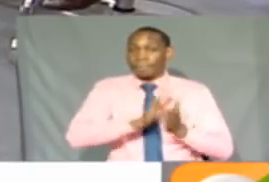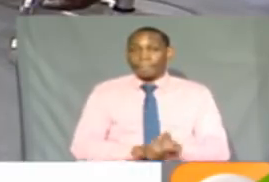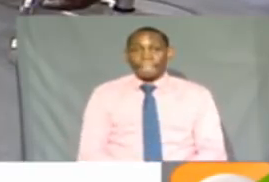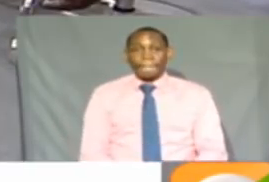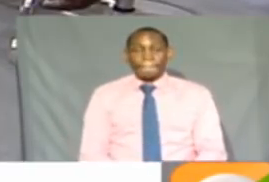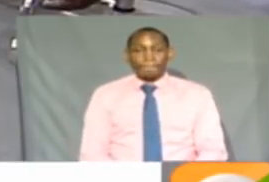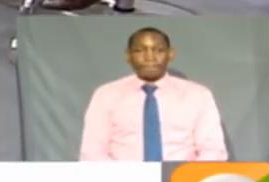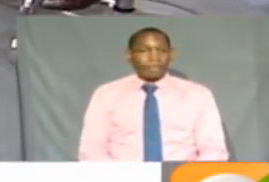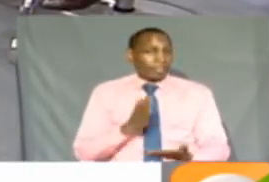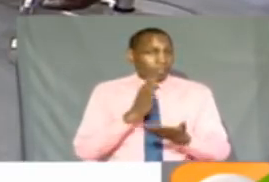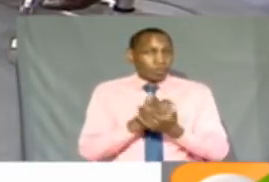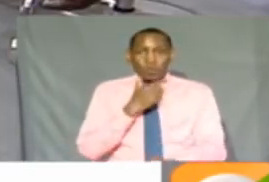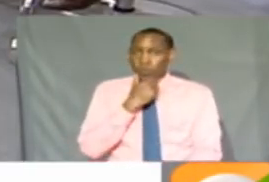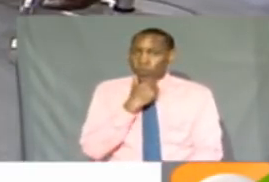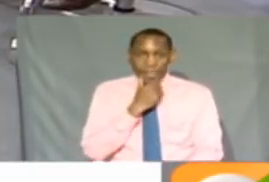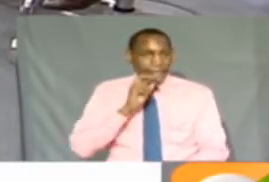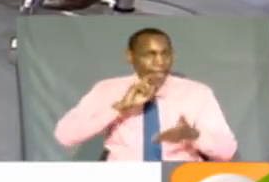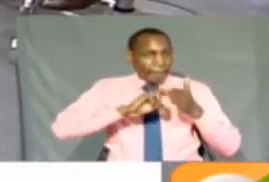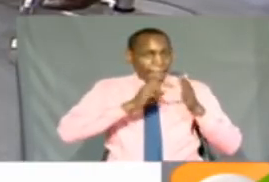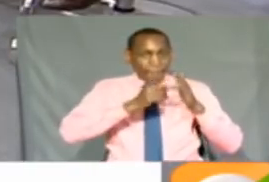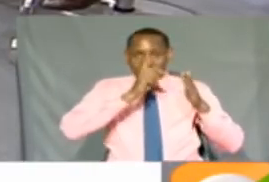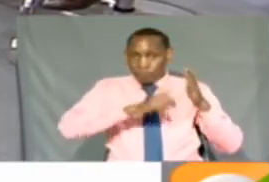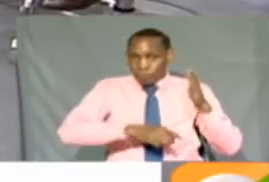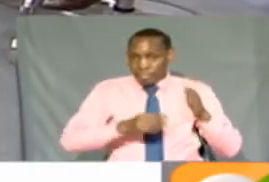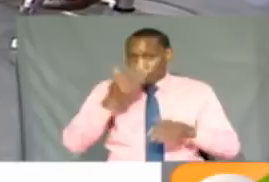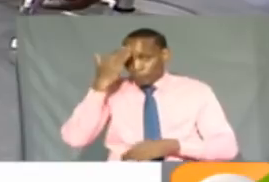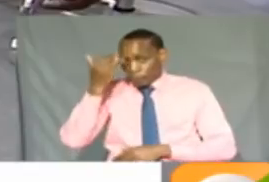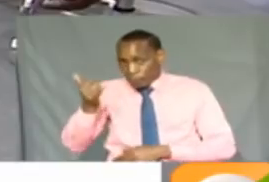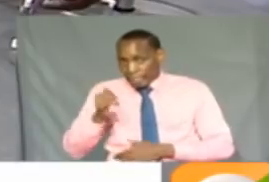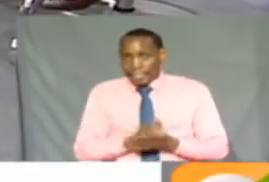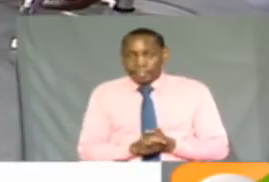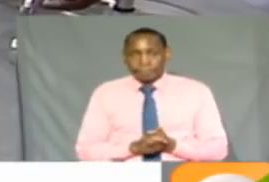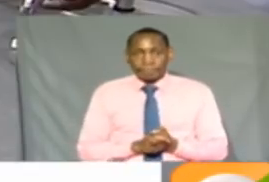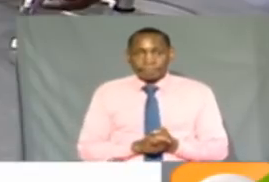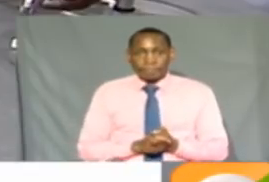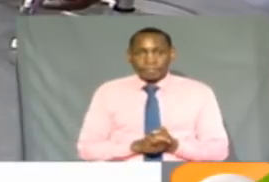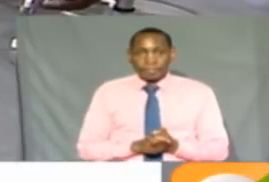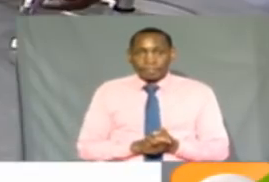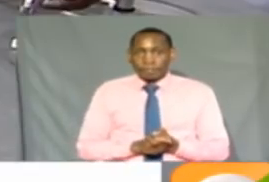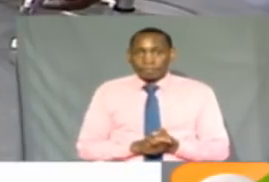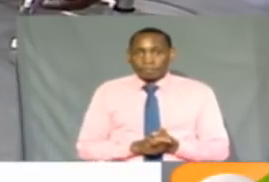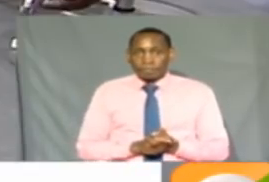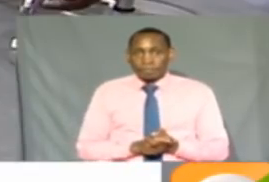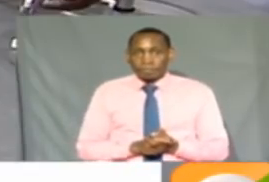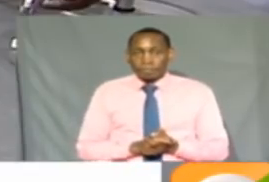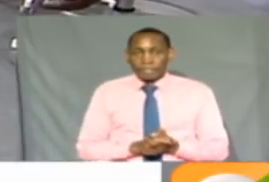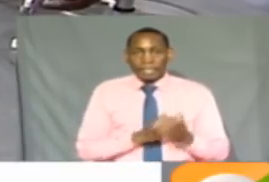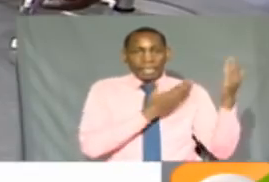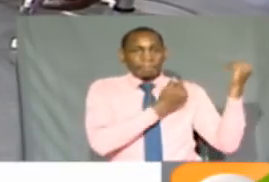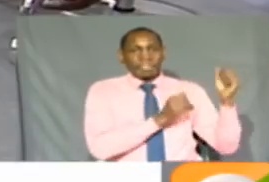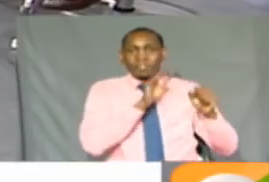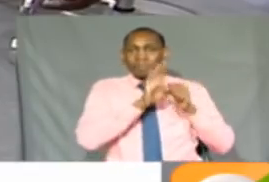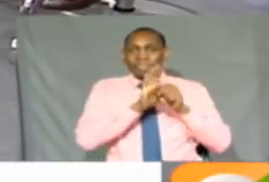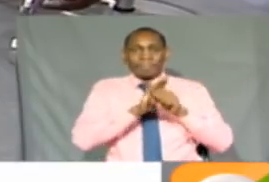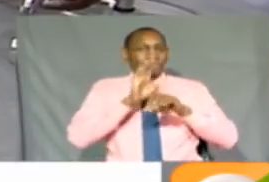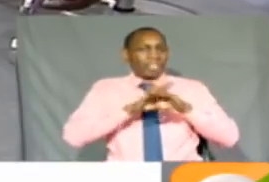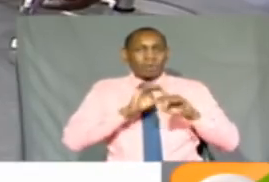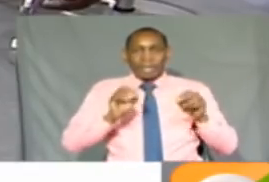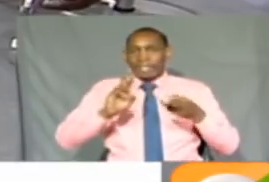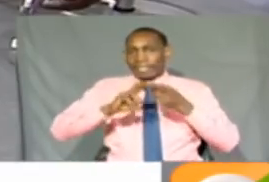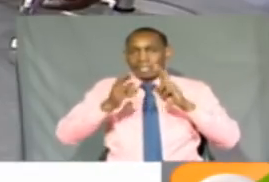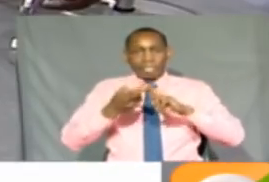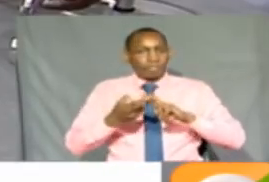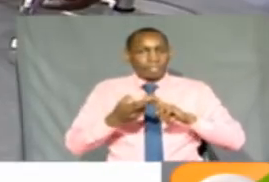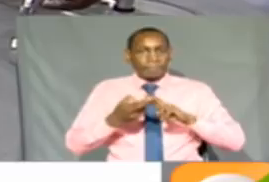And I really wonder, what does this mean? Because it's kind of setting very dangerous and unrealistic expectations for